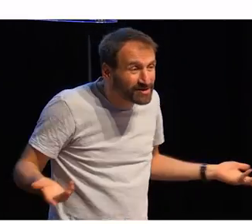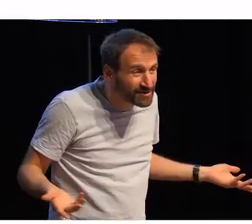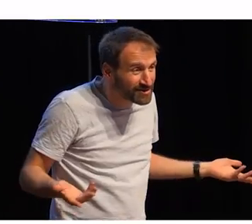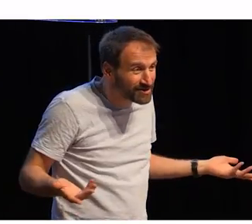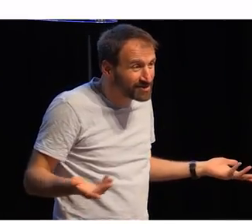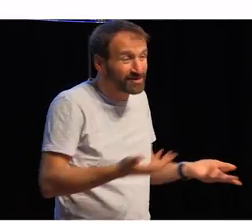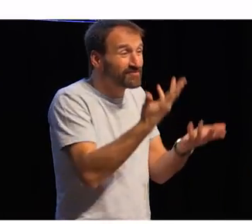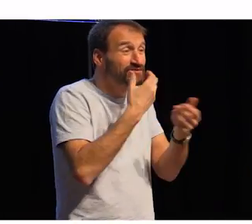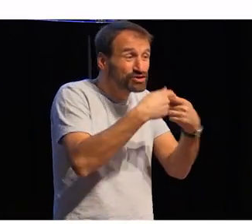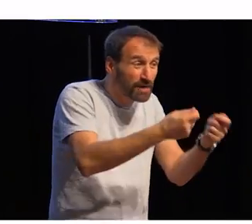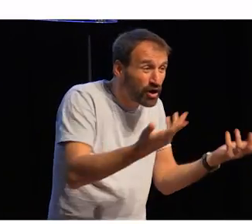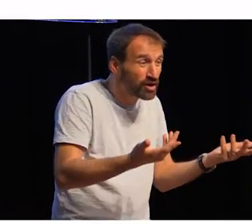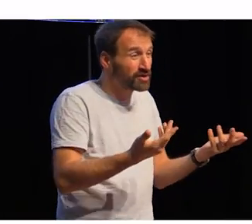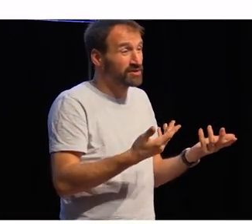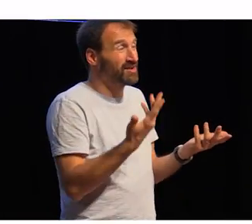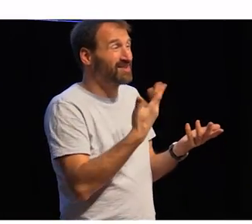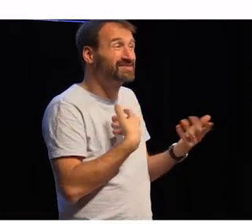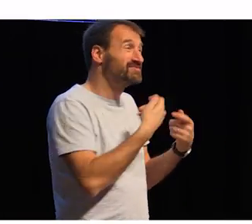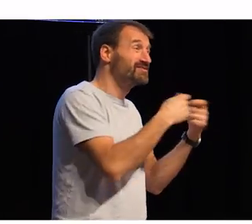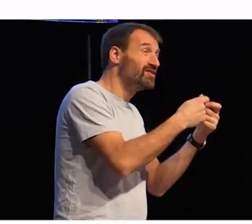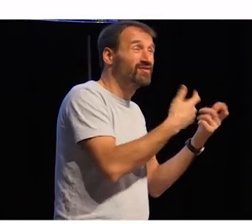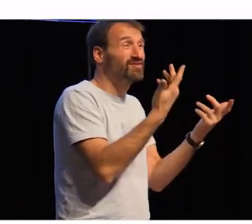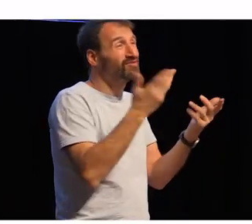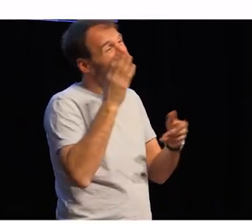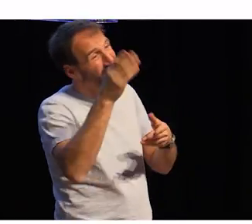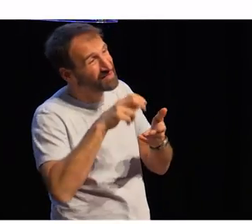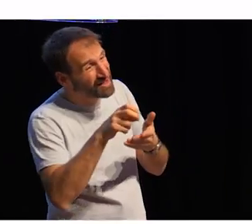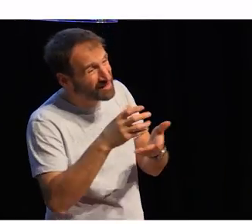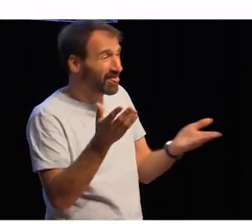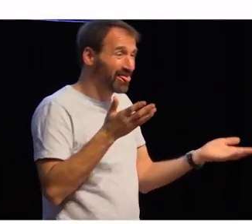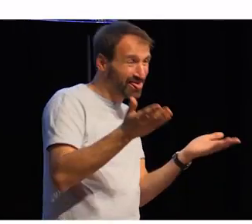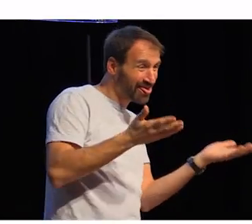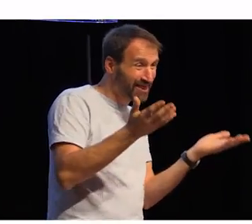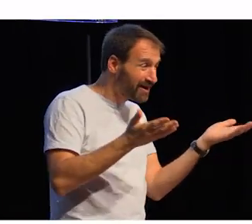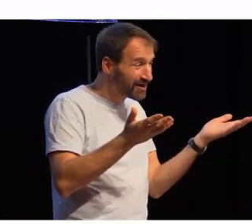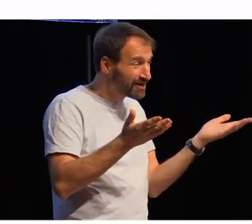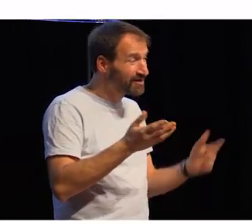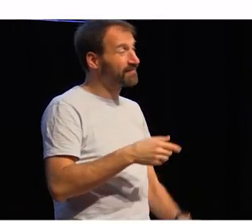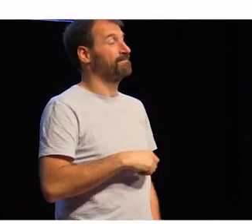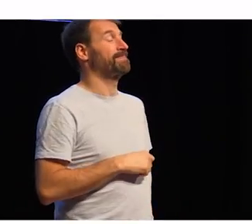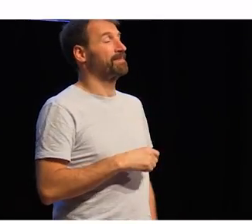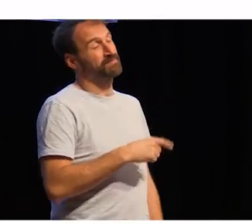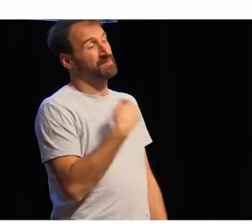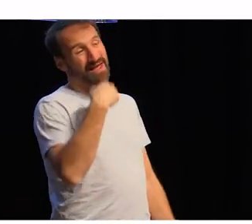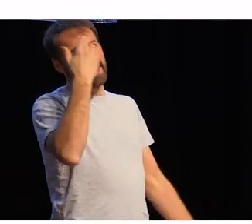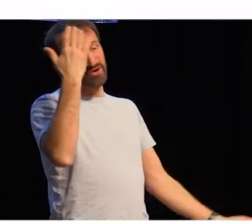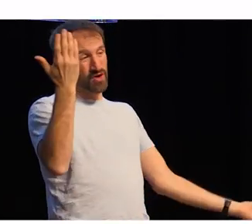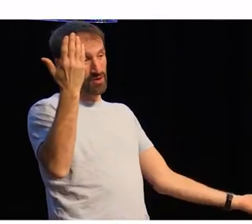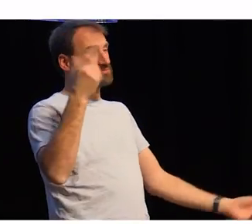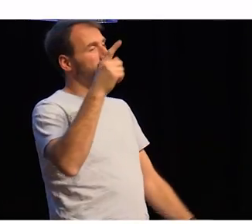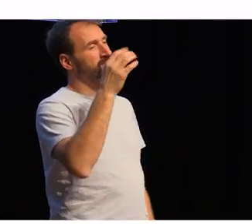do I want to build? Where do I want to go? And then, said the cat, it does not